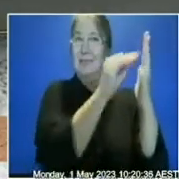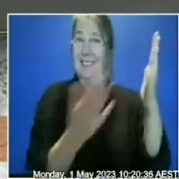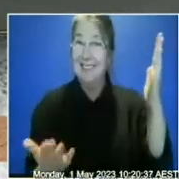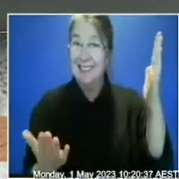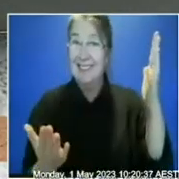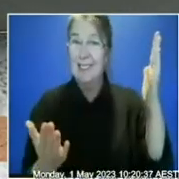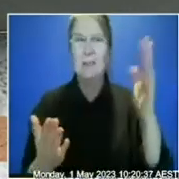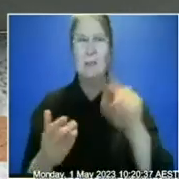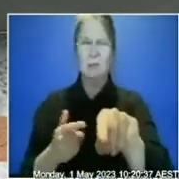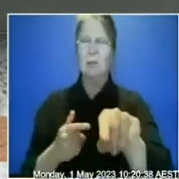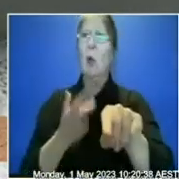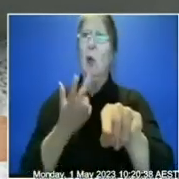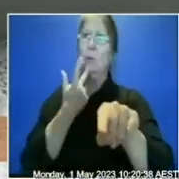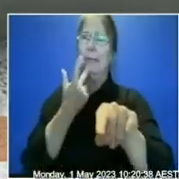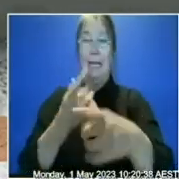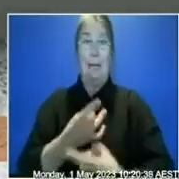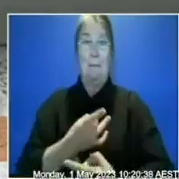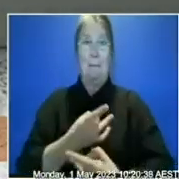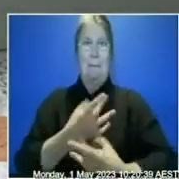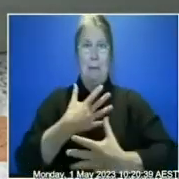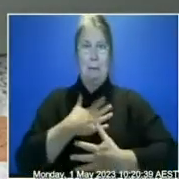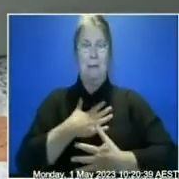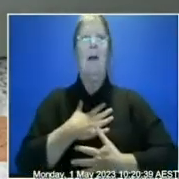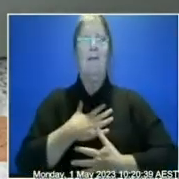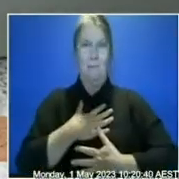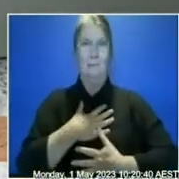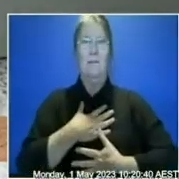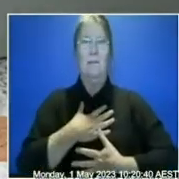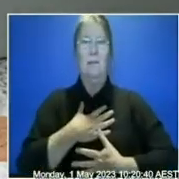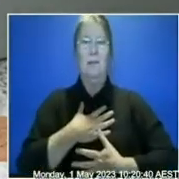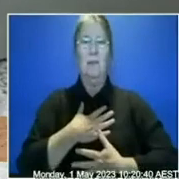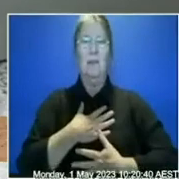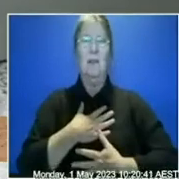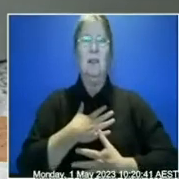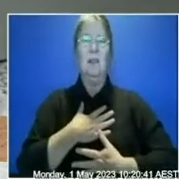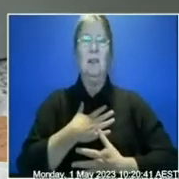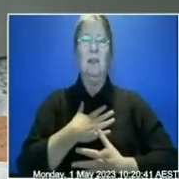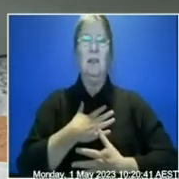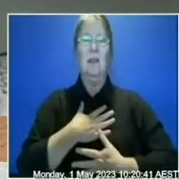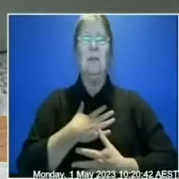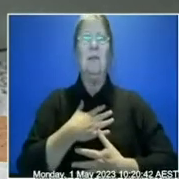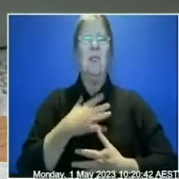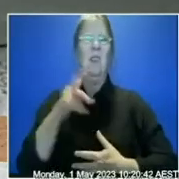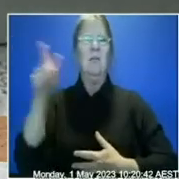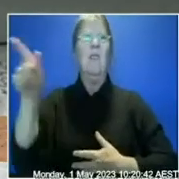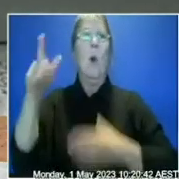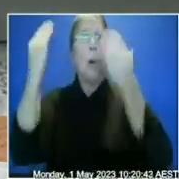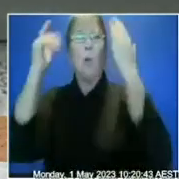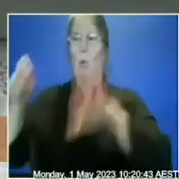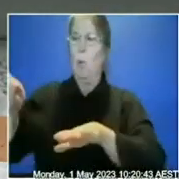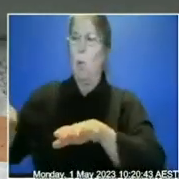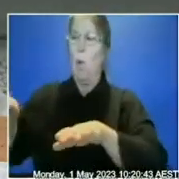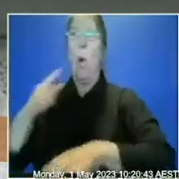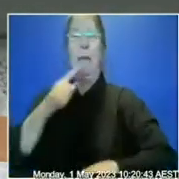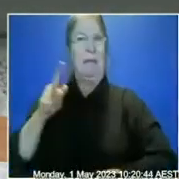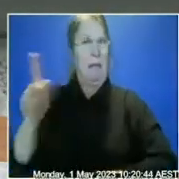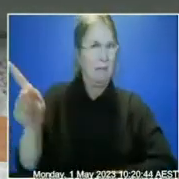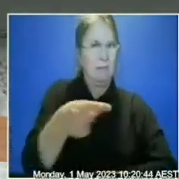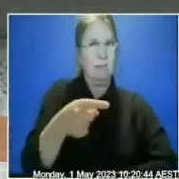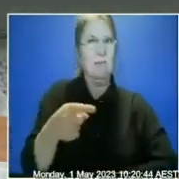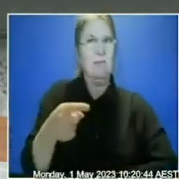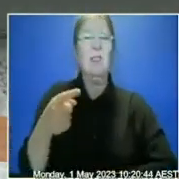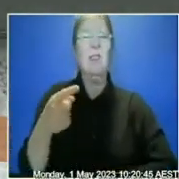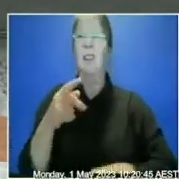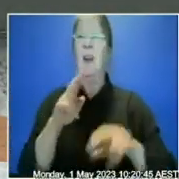order, how long would it take once from that assessment stage for me to get into a